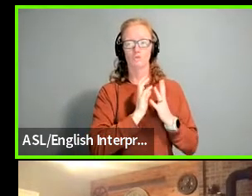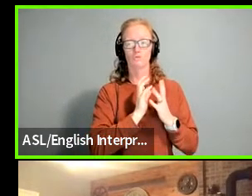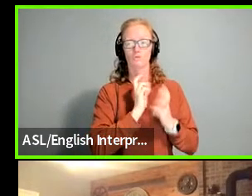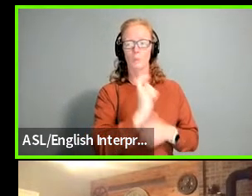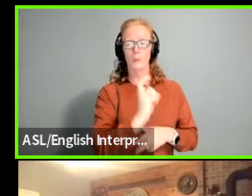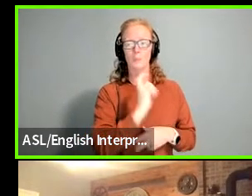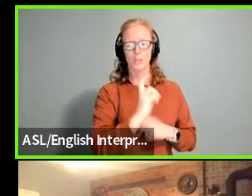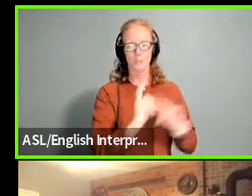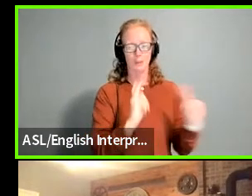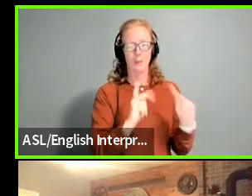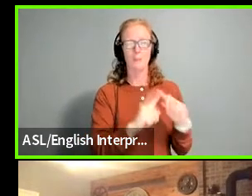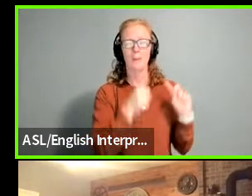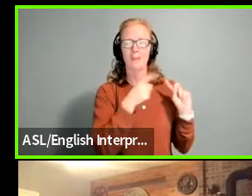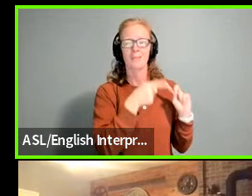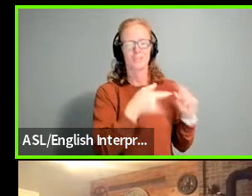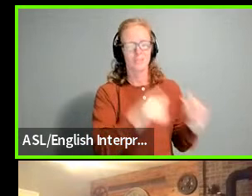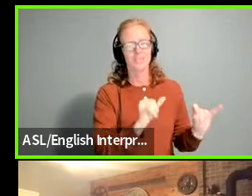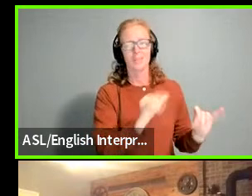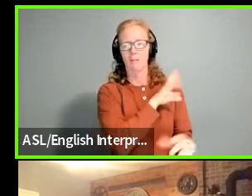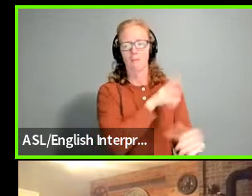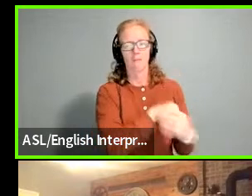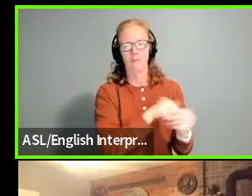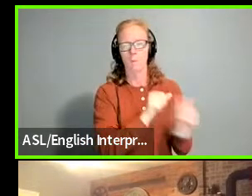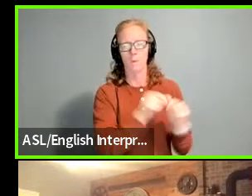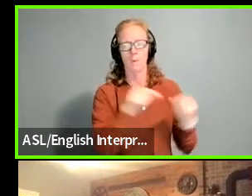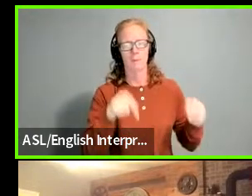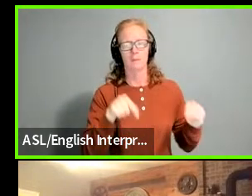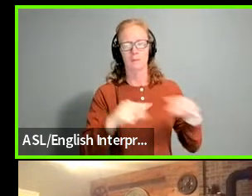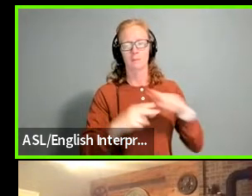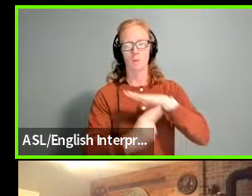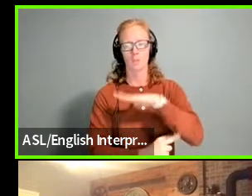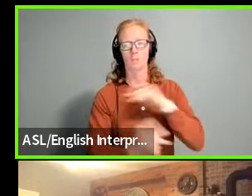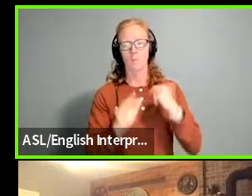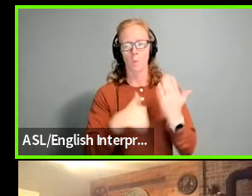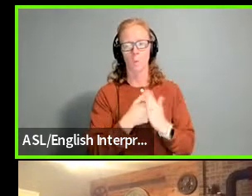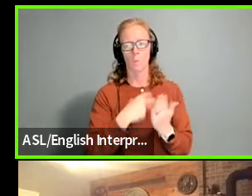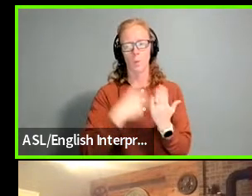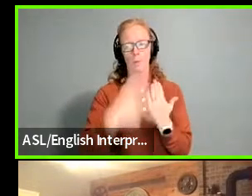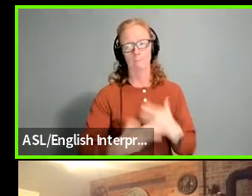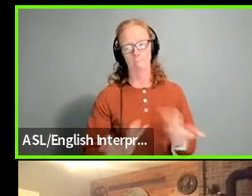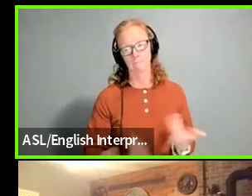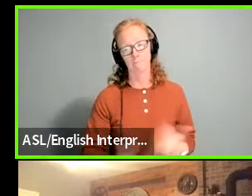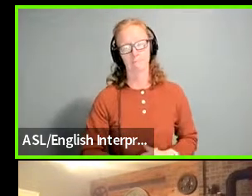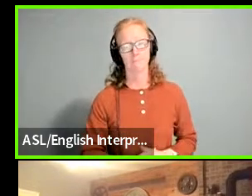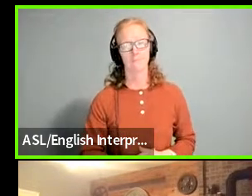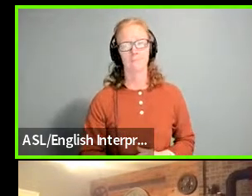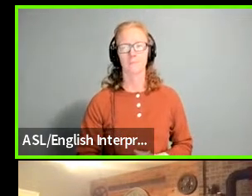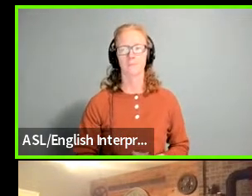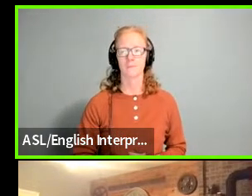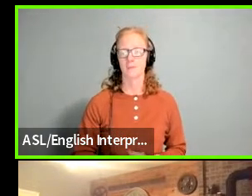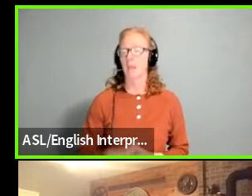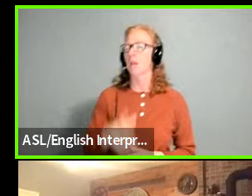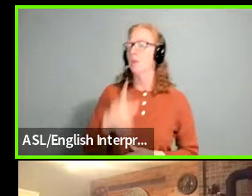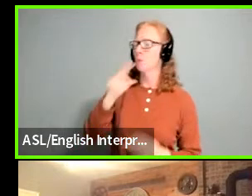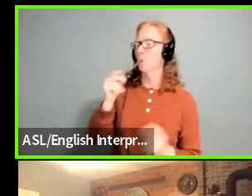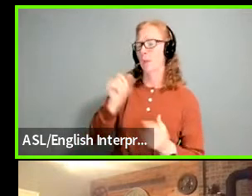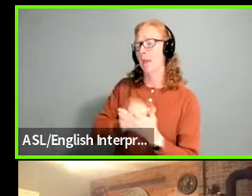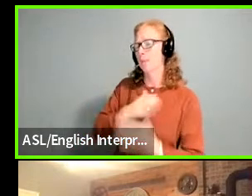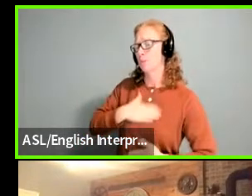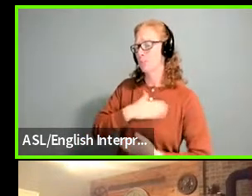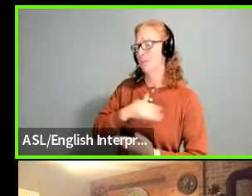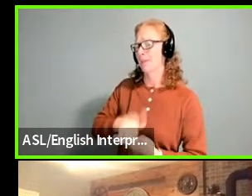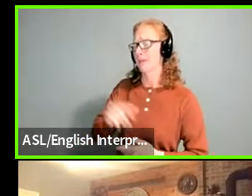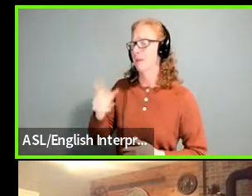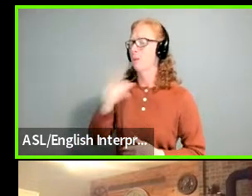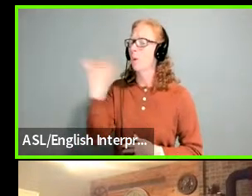they are a stakeholder to this program. So. Yeah, just real quick, I appreciate that.